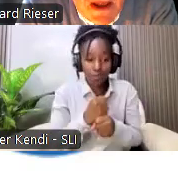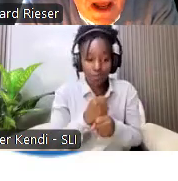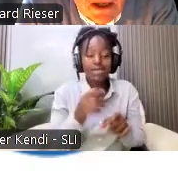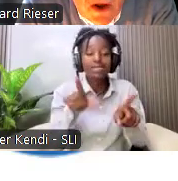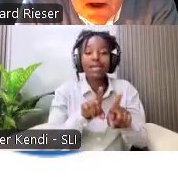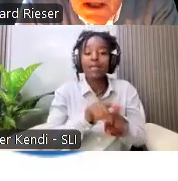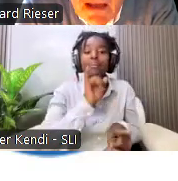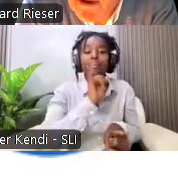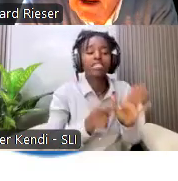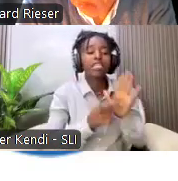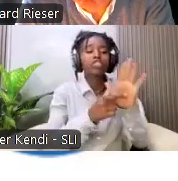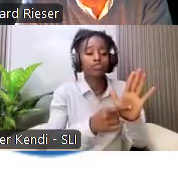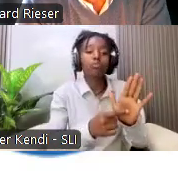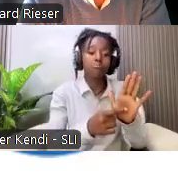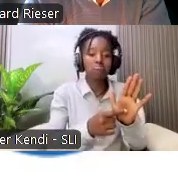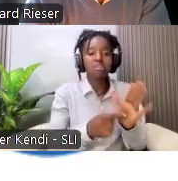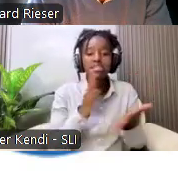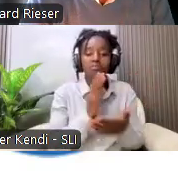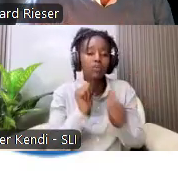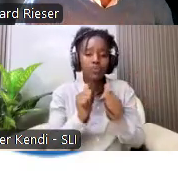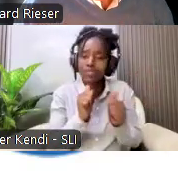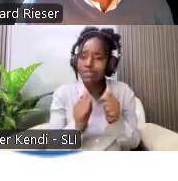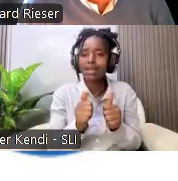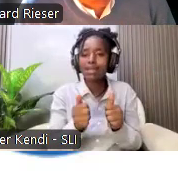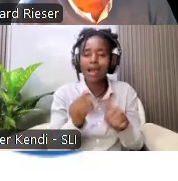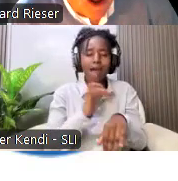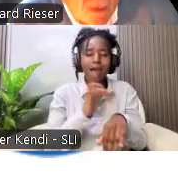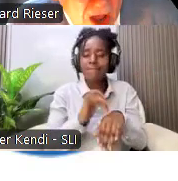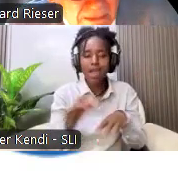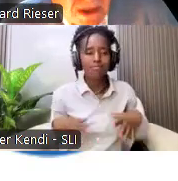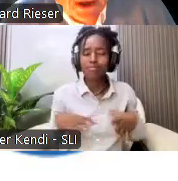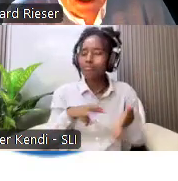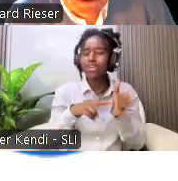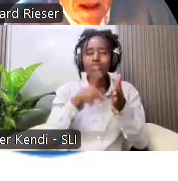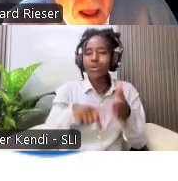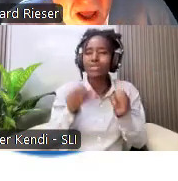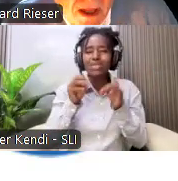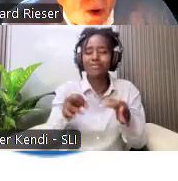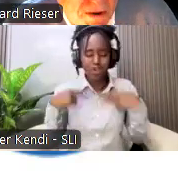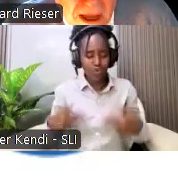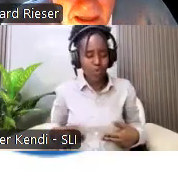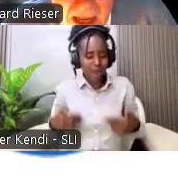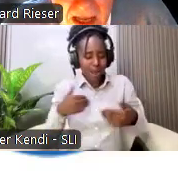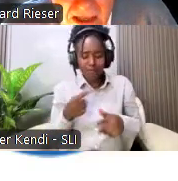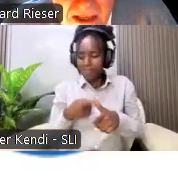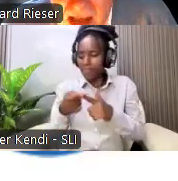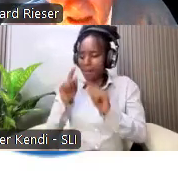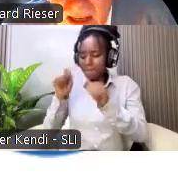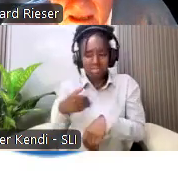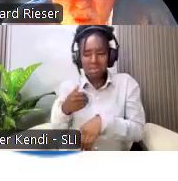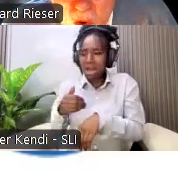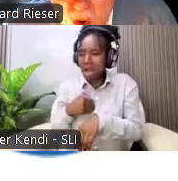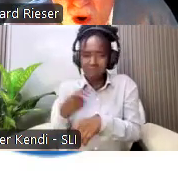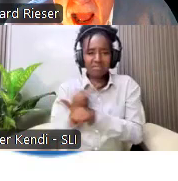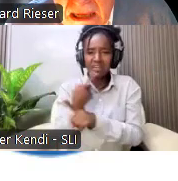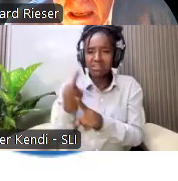condition. As long as there have been human beings, there have been impairments. It's just part of what happens to us, caused by disease,